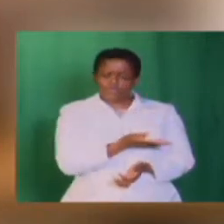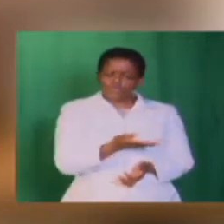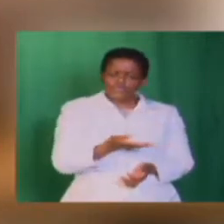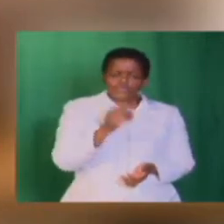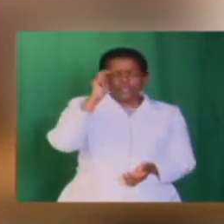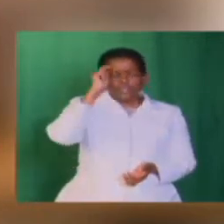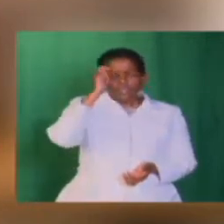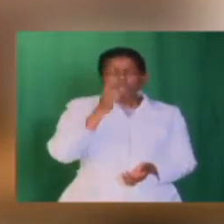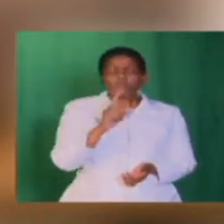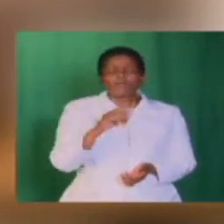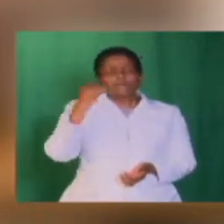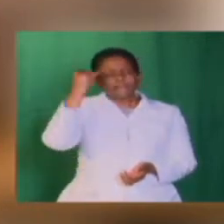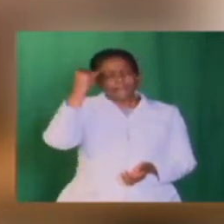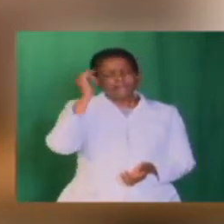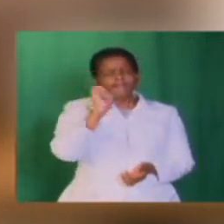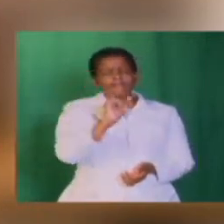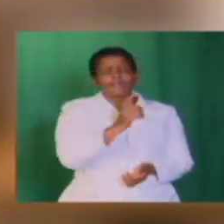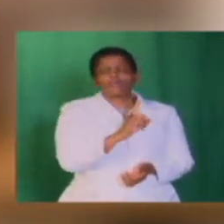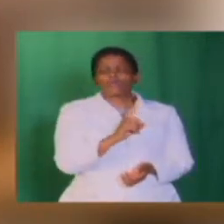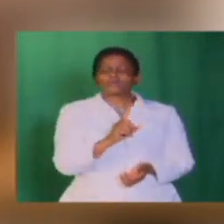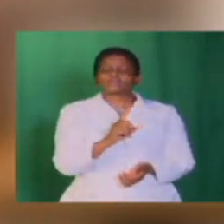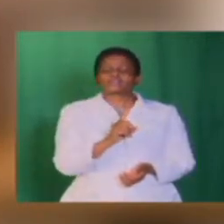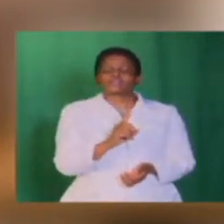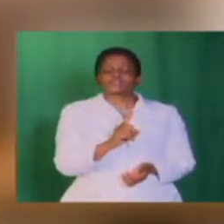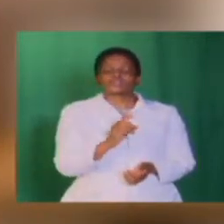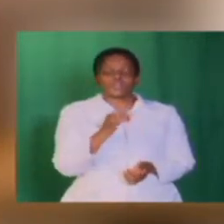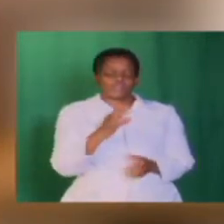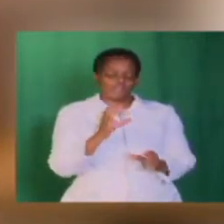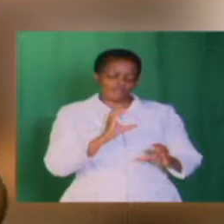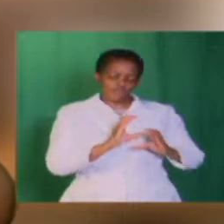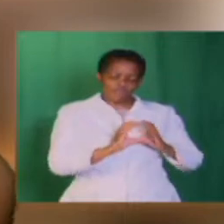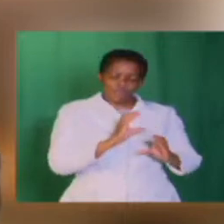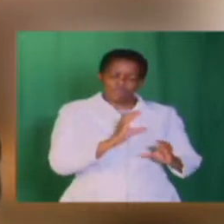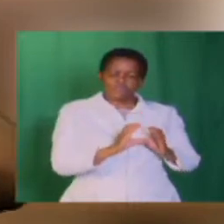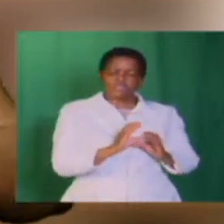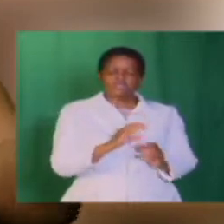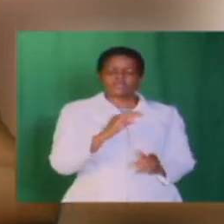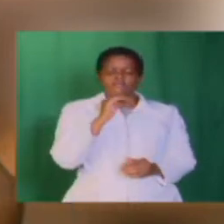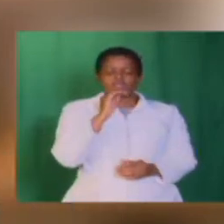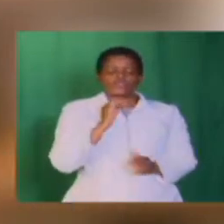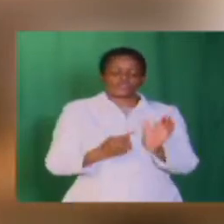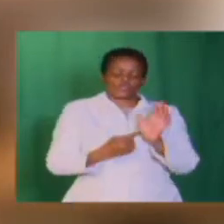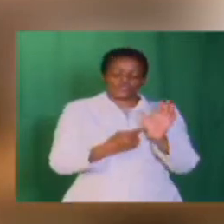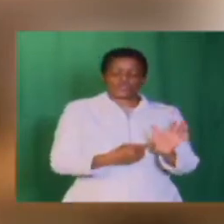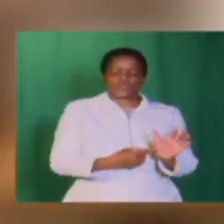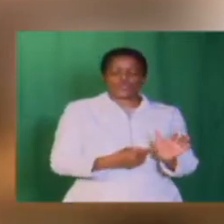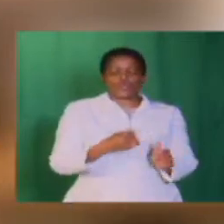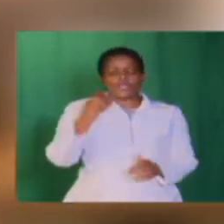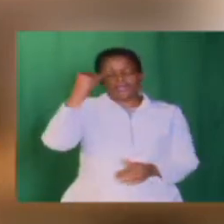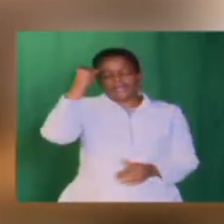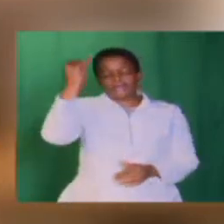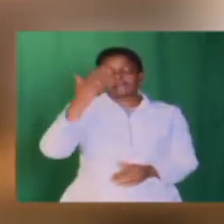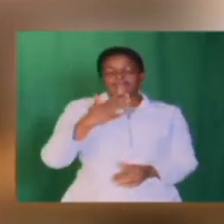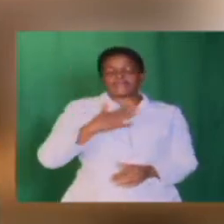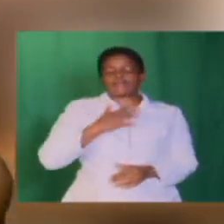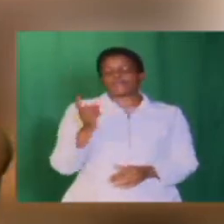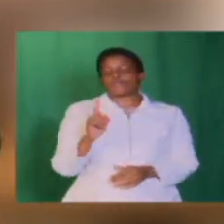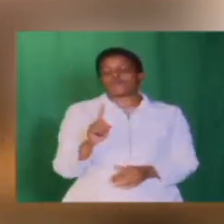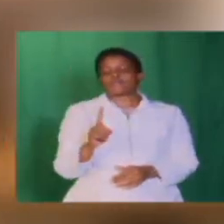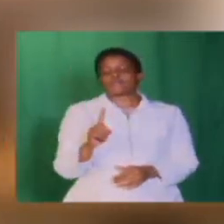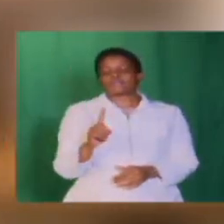also trying to show that we have an opinion about things that are happening around us. So before you